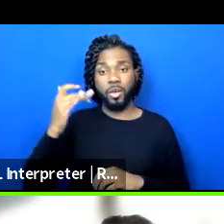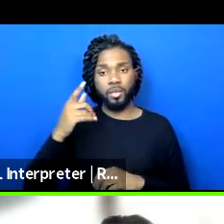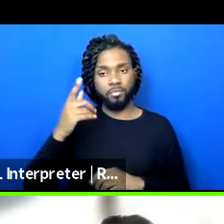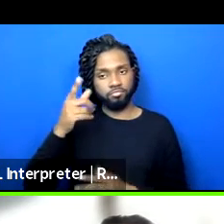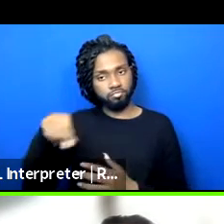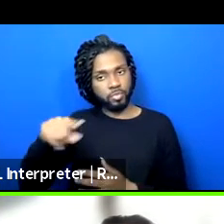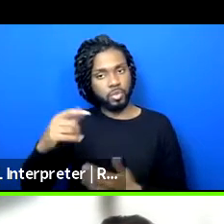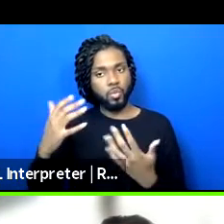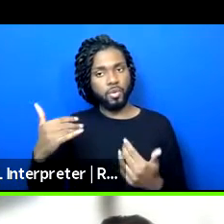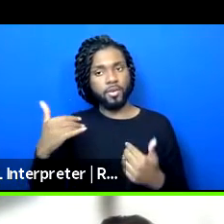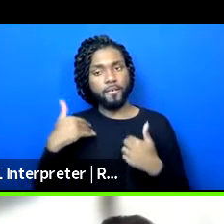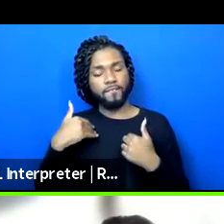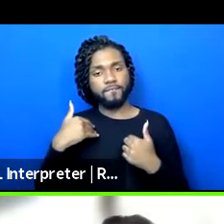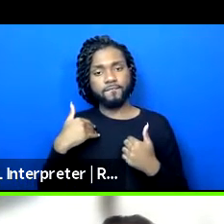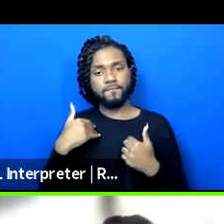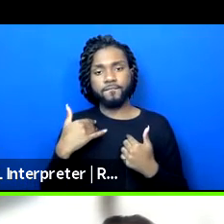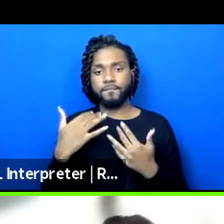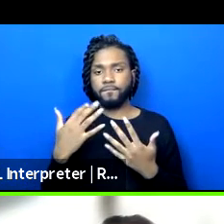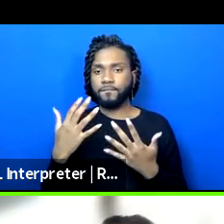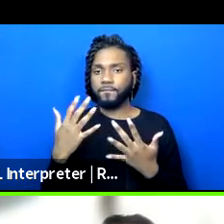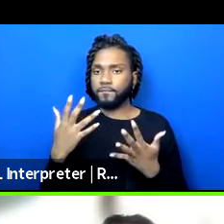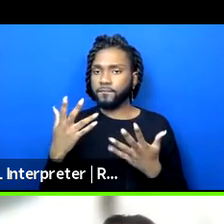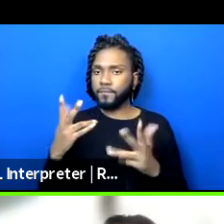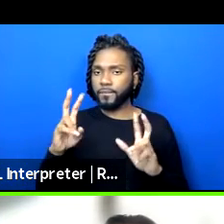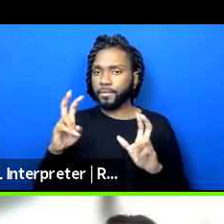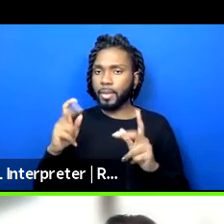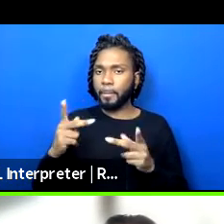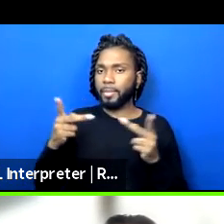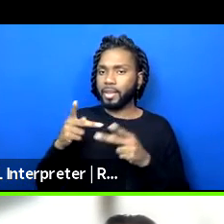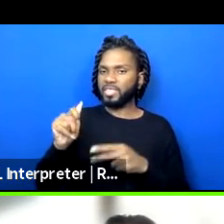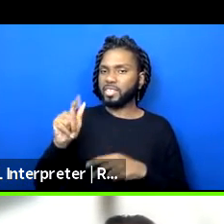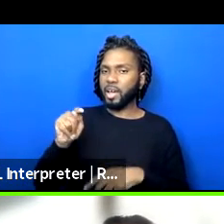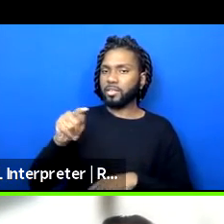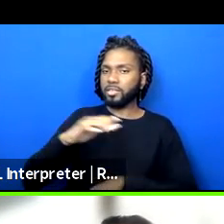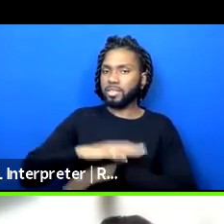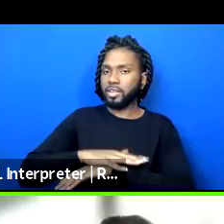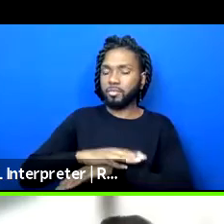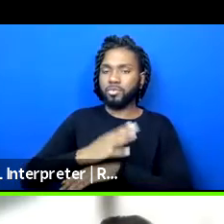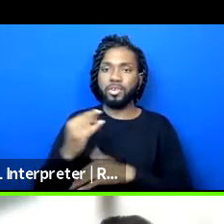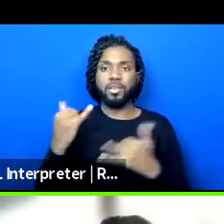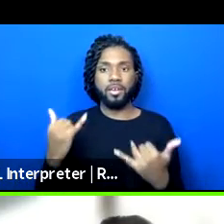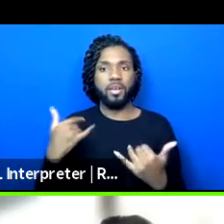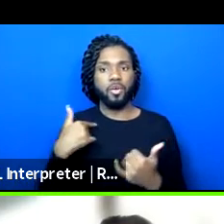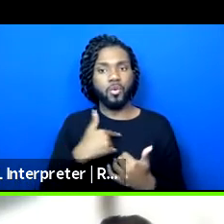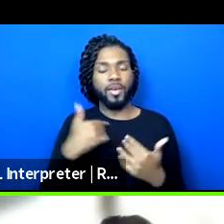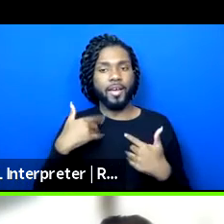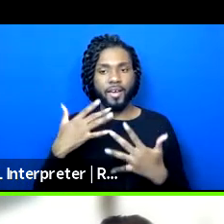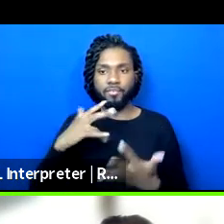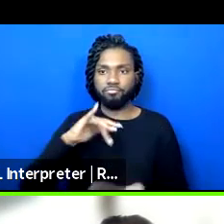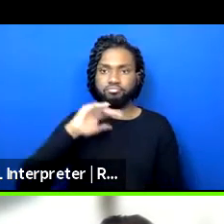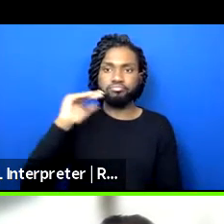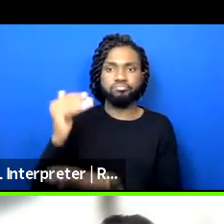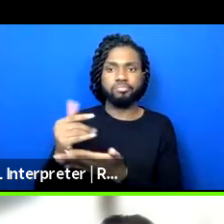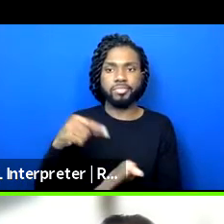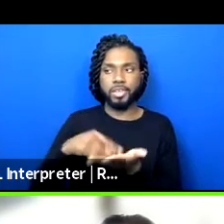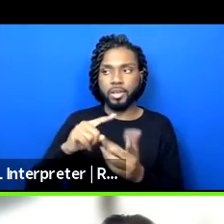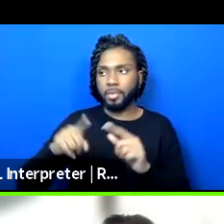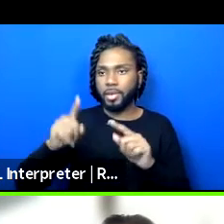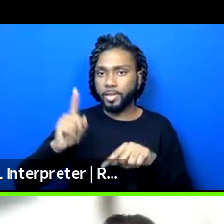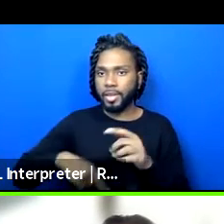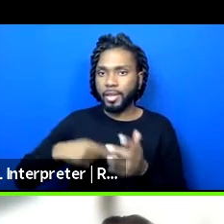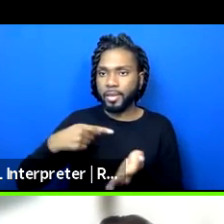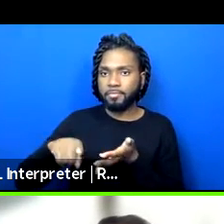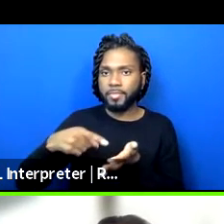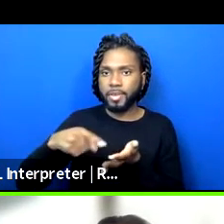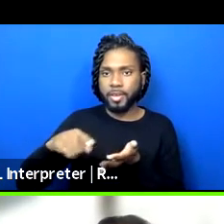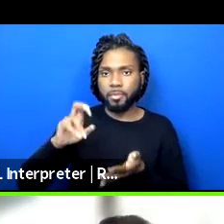have a place at the table. And now we have all this tremendous debt and no way to pay it back. And they're